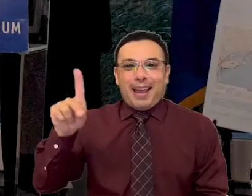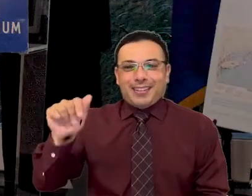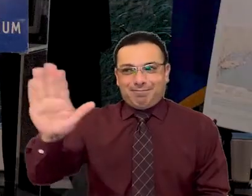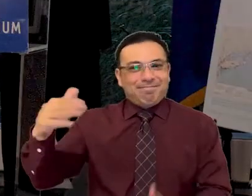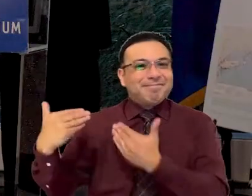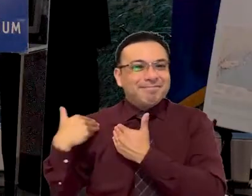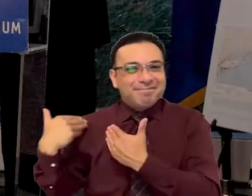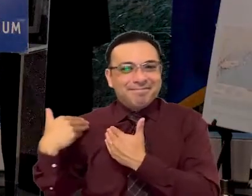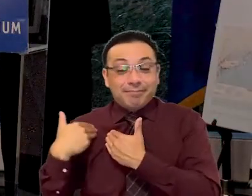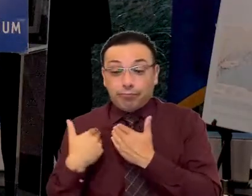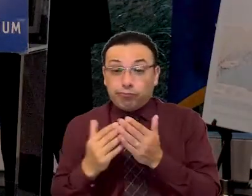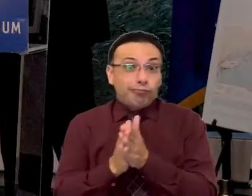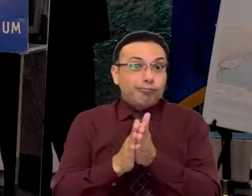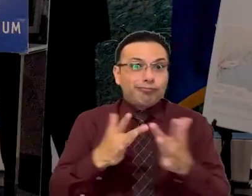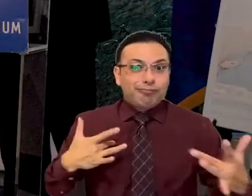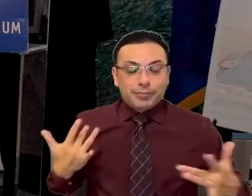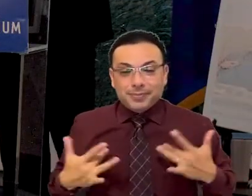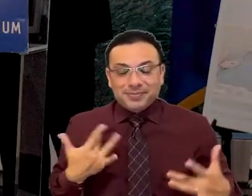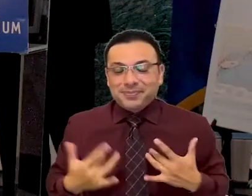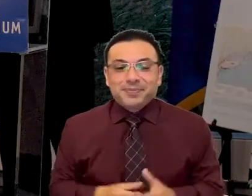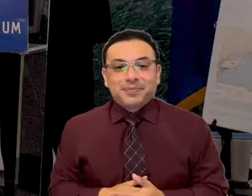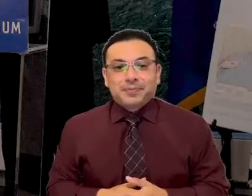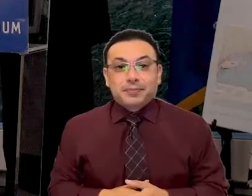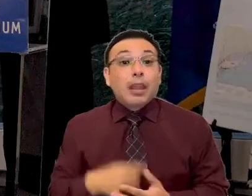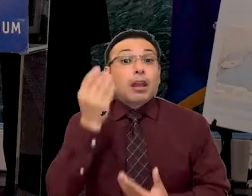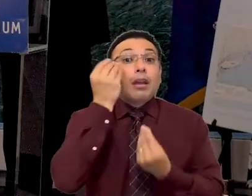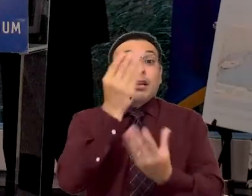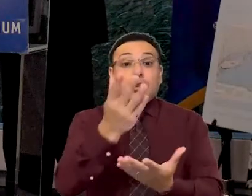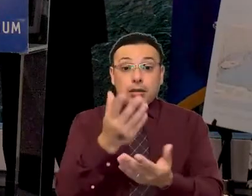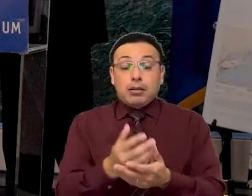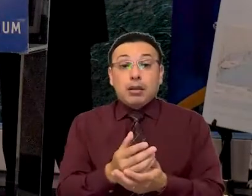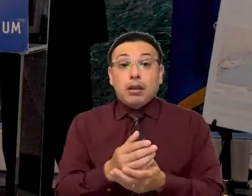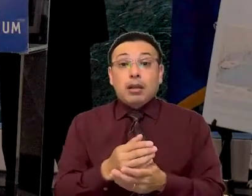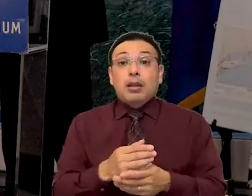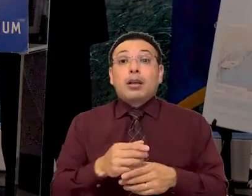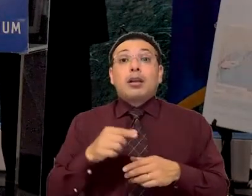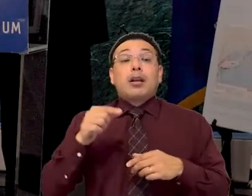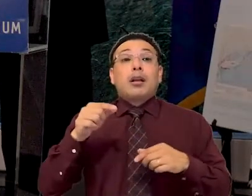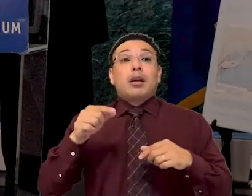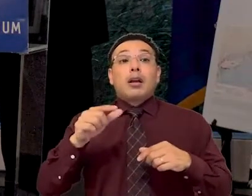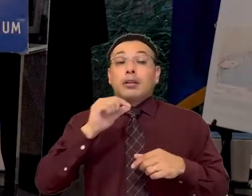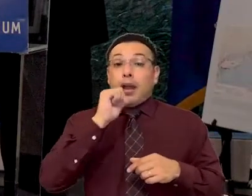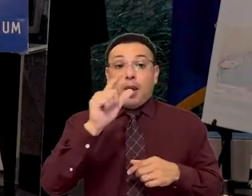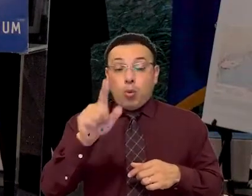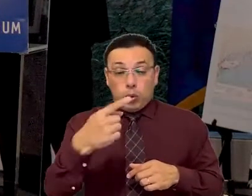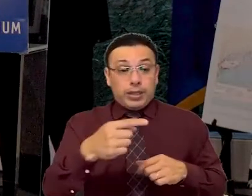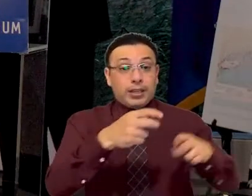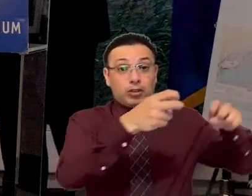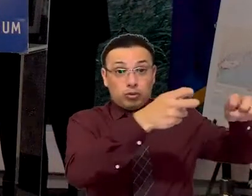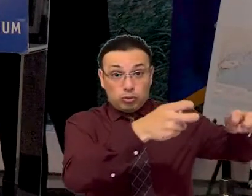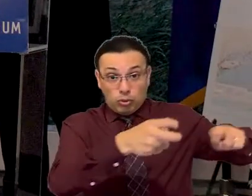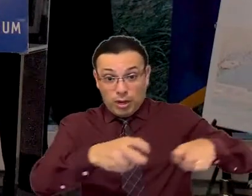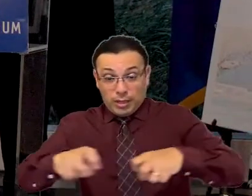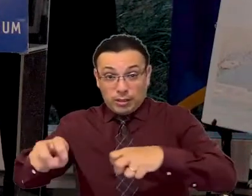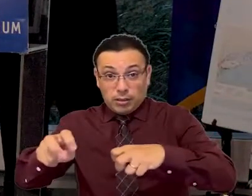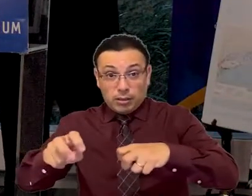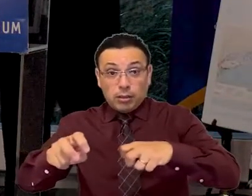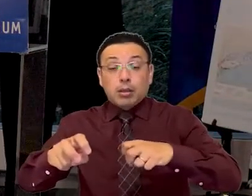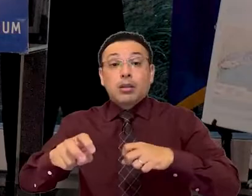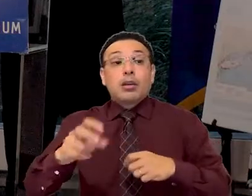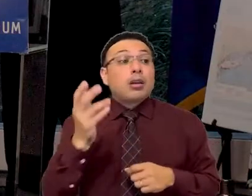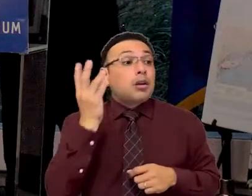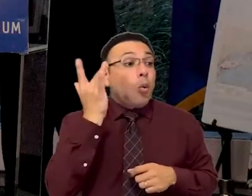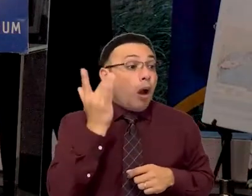And to also stress, this is a just transition. This is about making sure that workers at risk of being left behind are included in this new